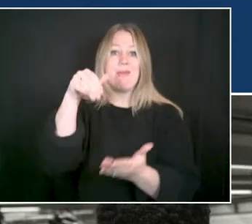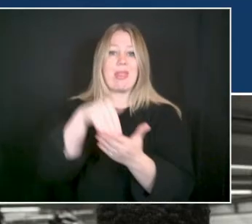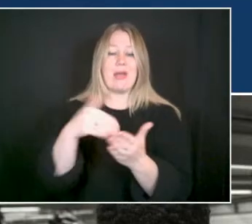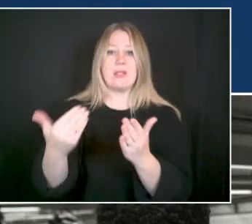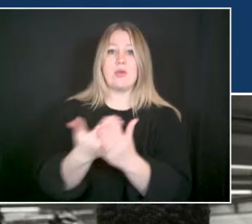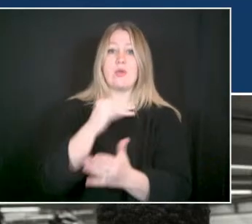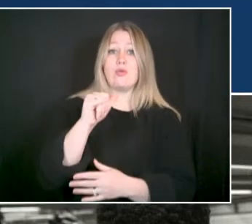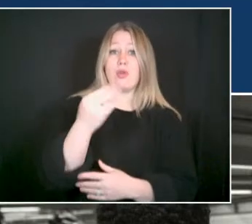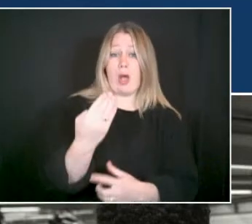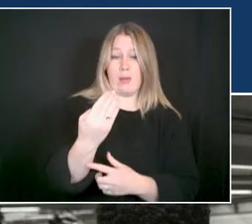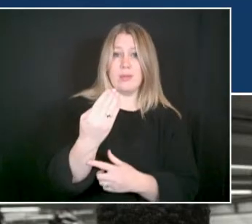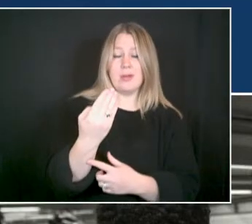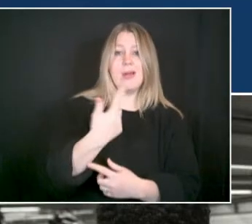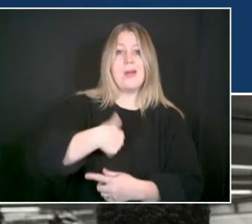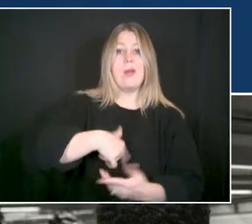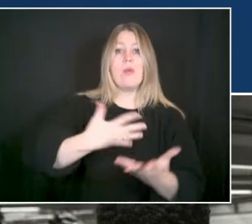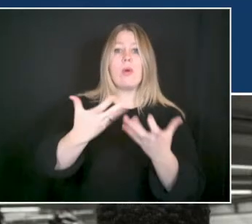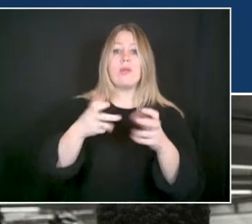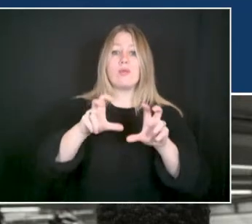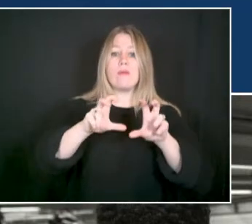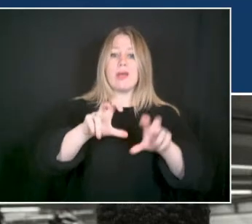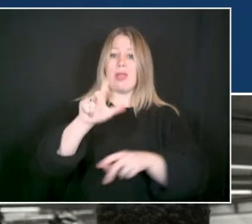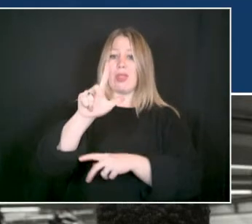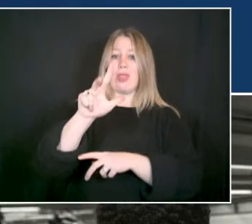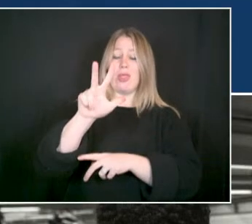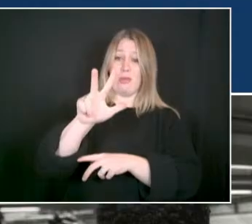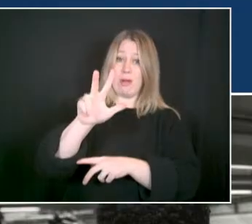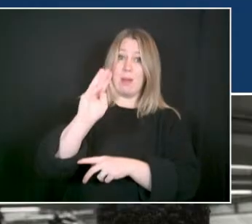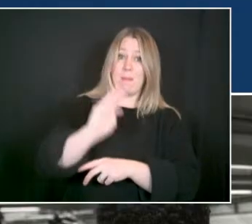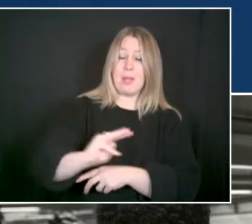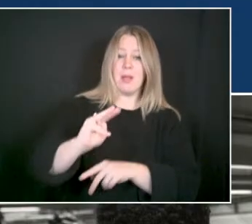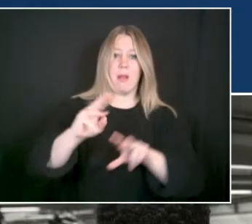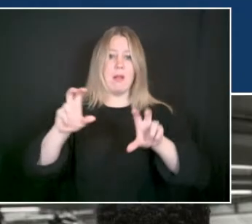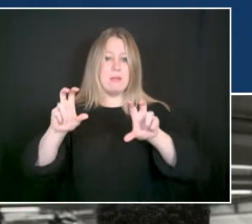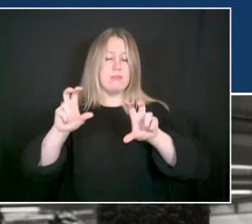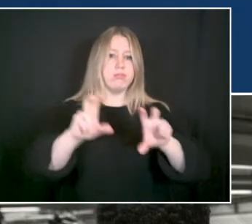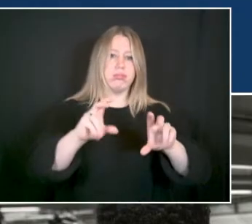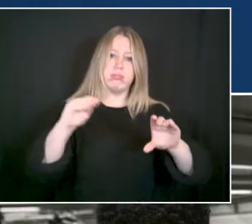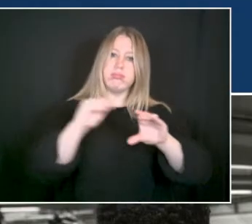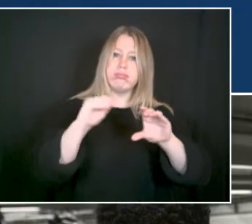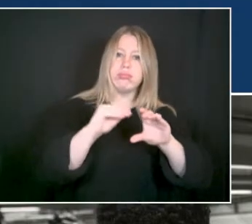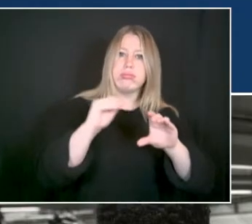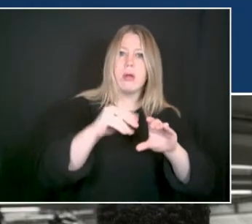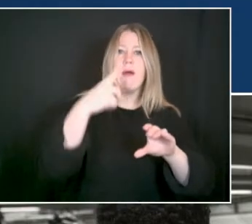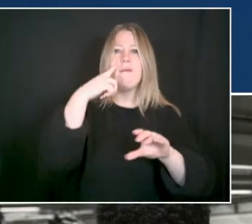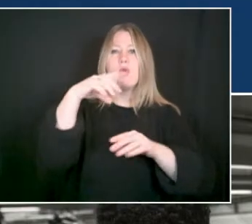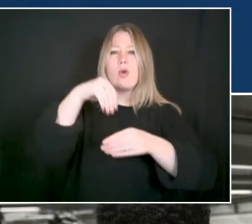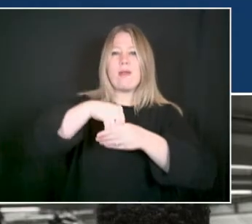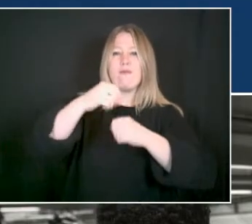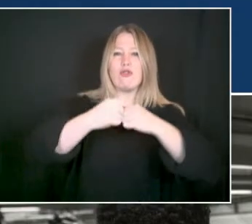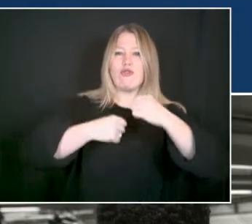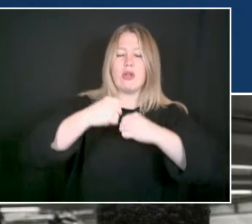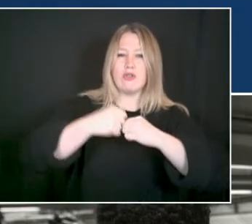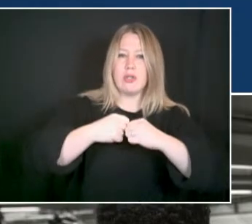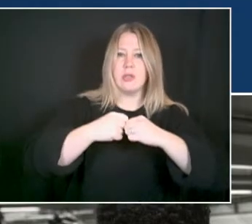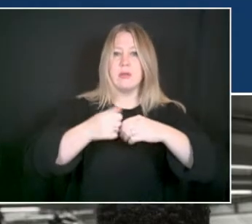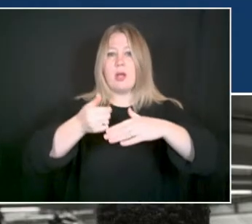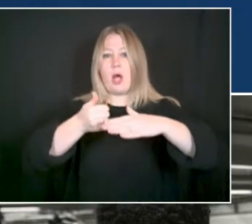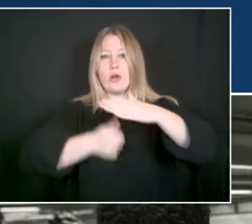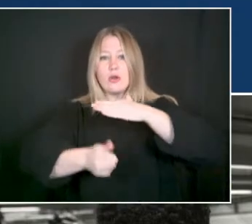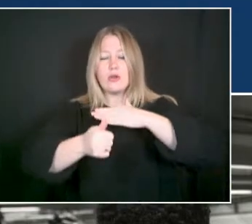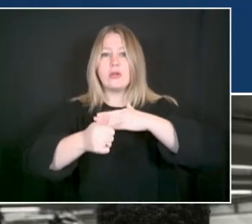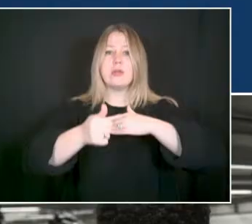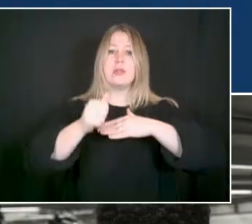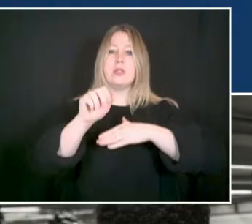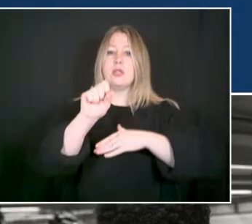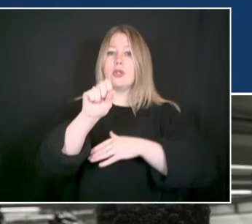million in infrastructure improvements such as sewer and more resilient streets and new public spaces. And